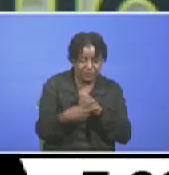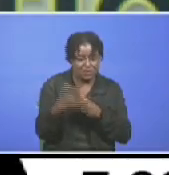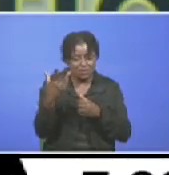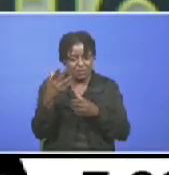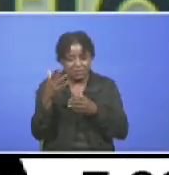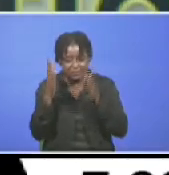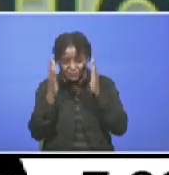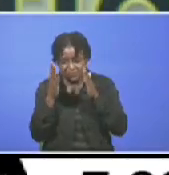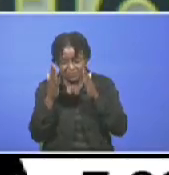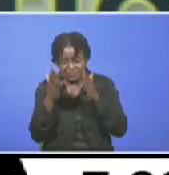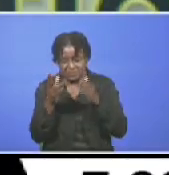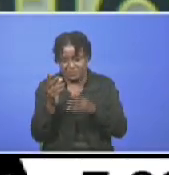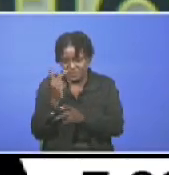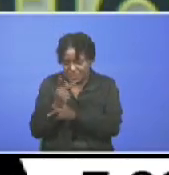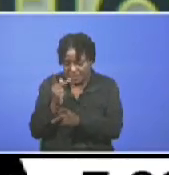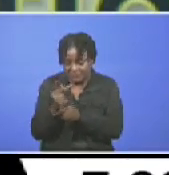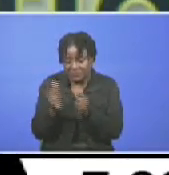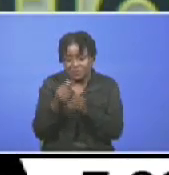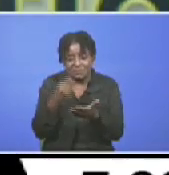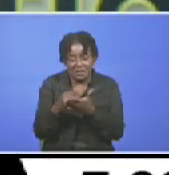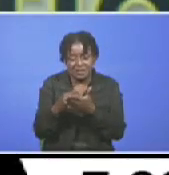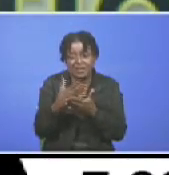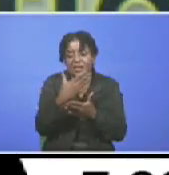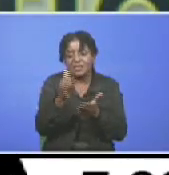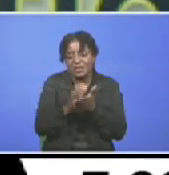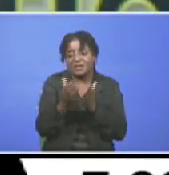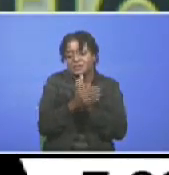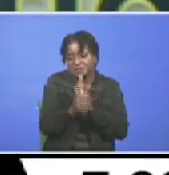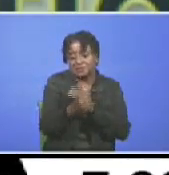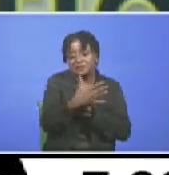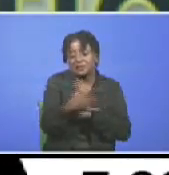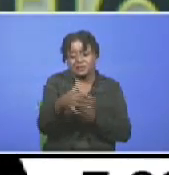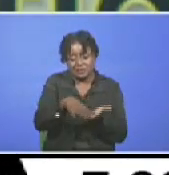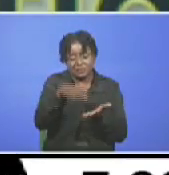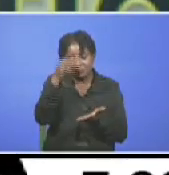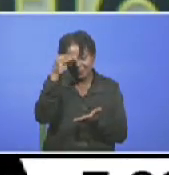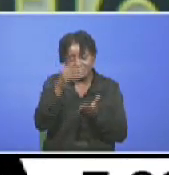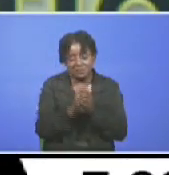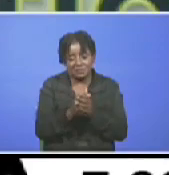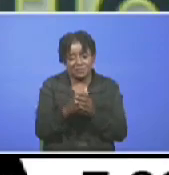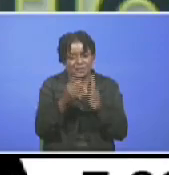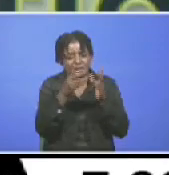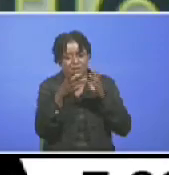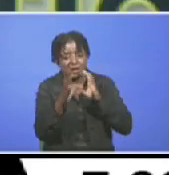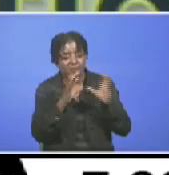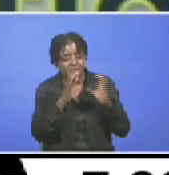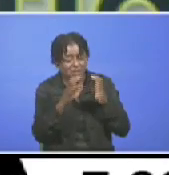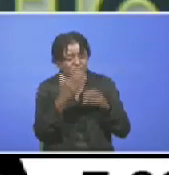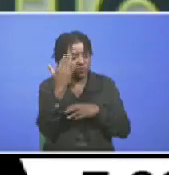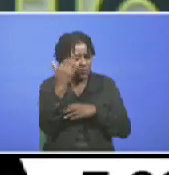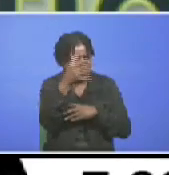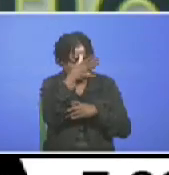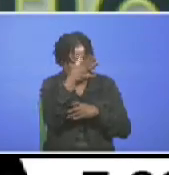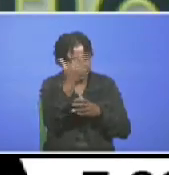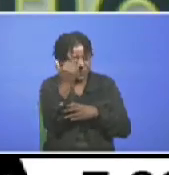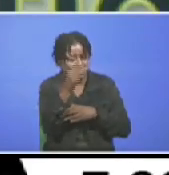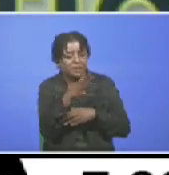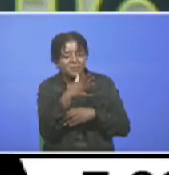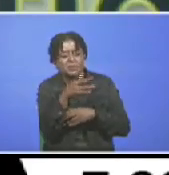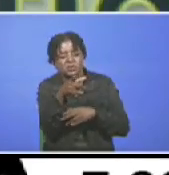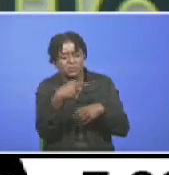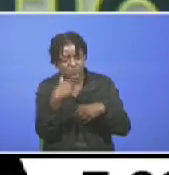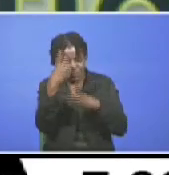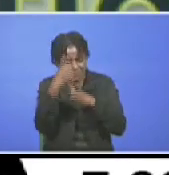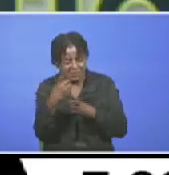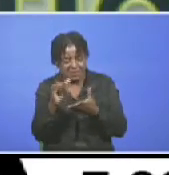of money, that skill would tend to pass on, because the conversation on why, daddy, why, mommy, why are you making this decision?